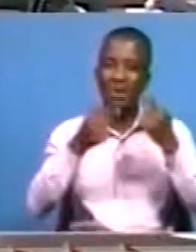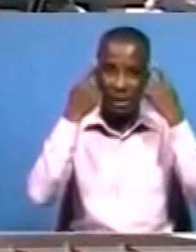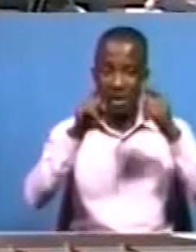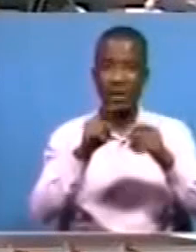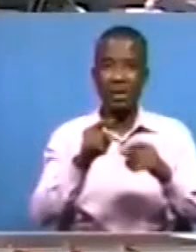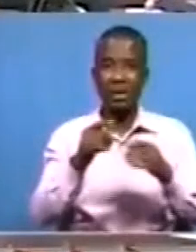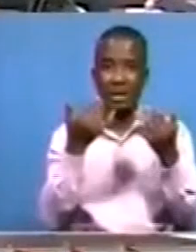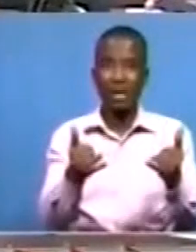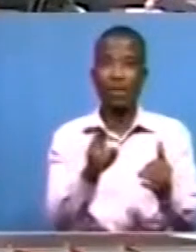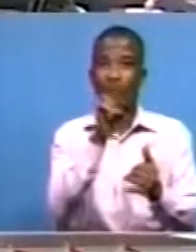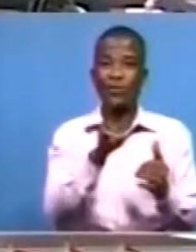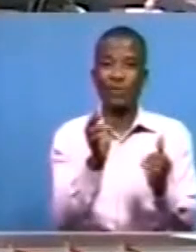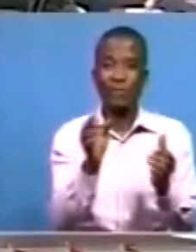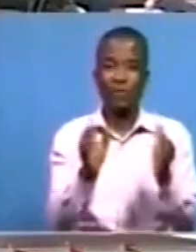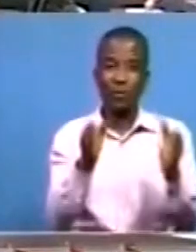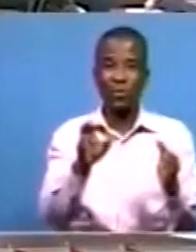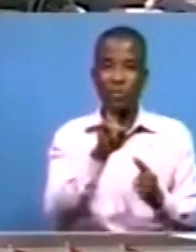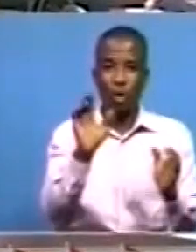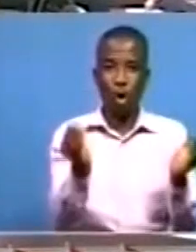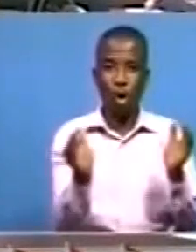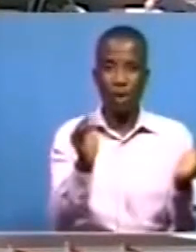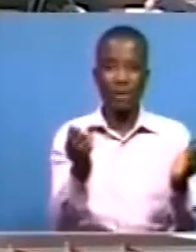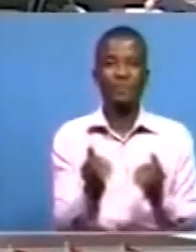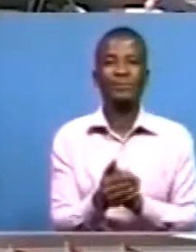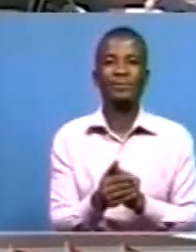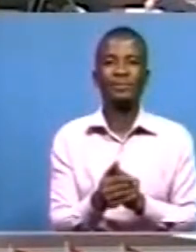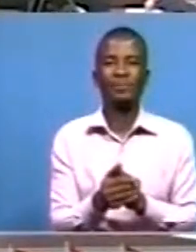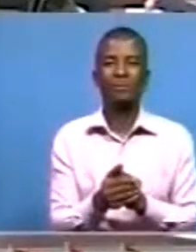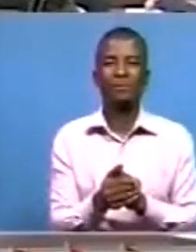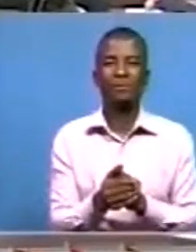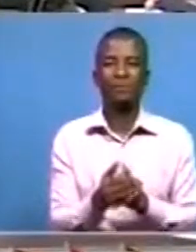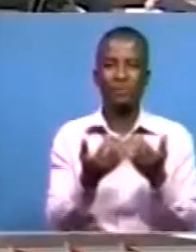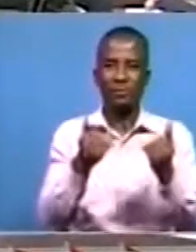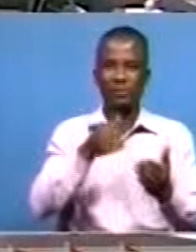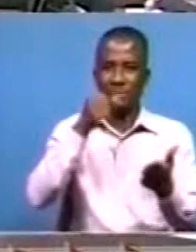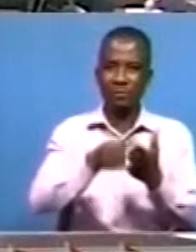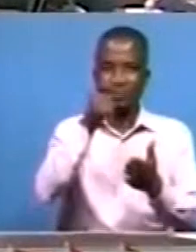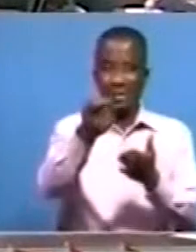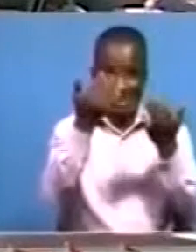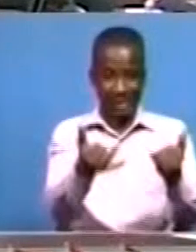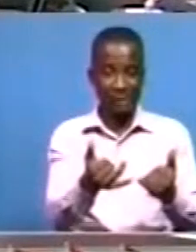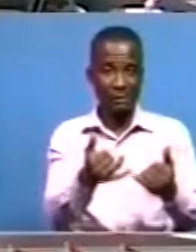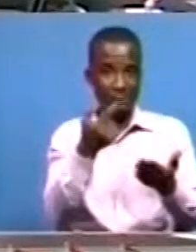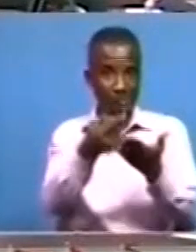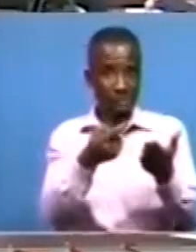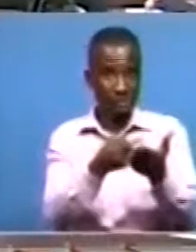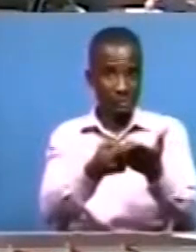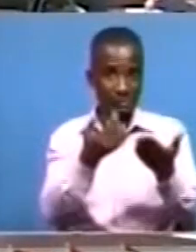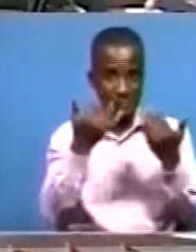is the substance that the current application before this court is." End of quote. The application and the